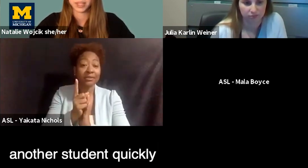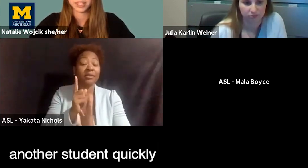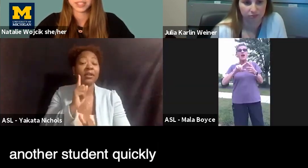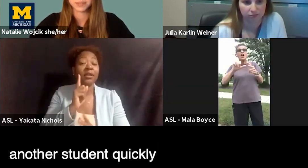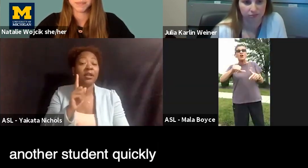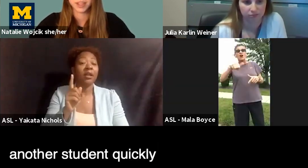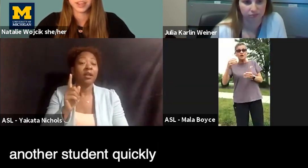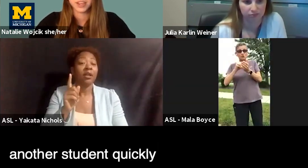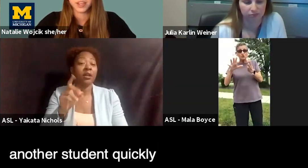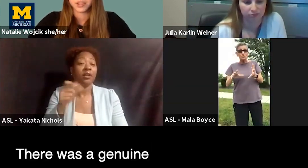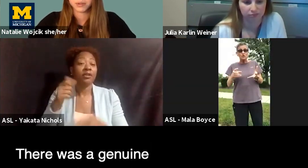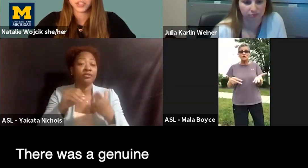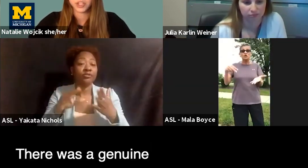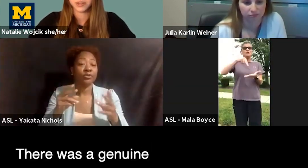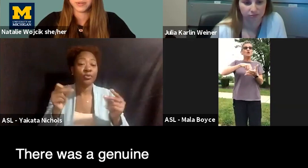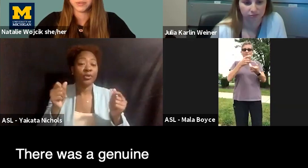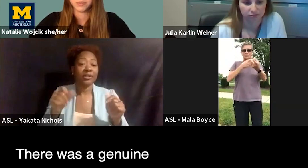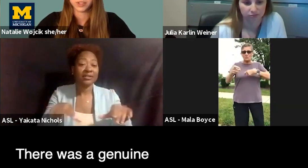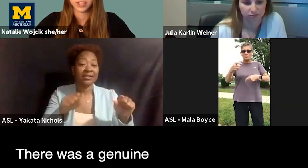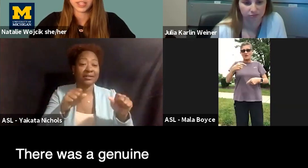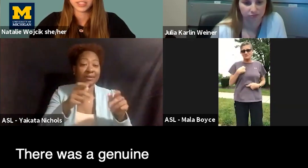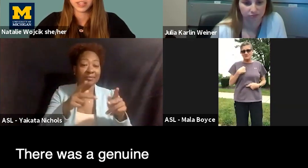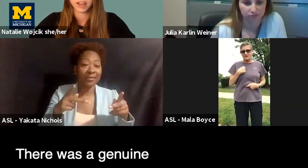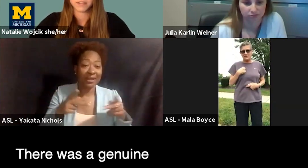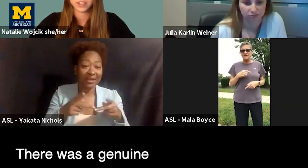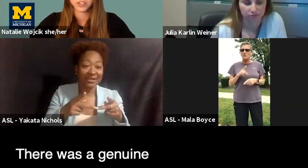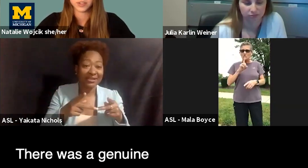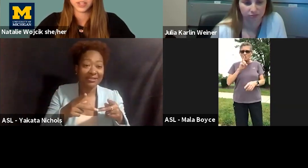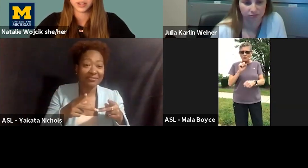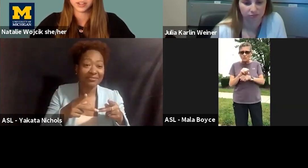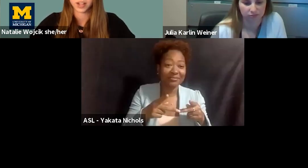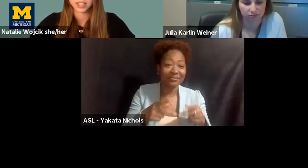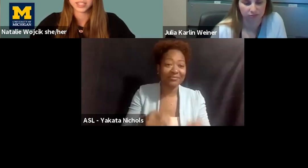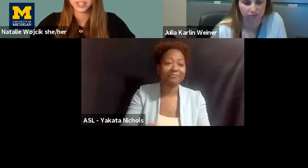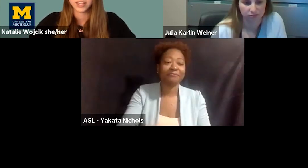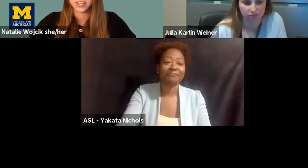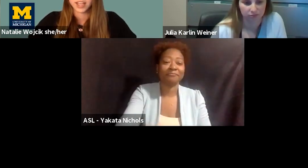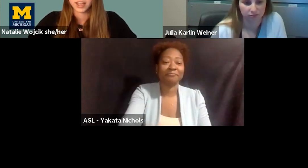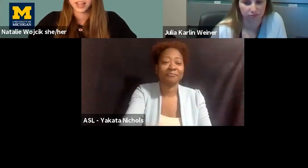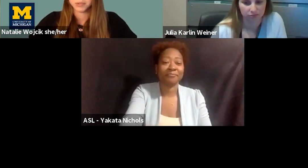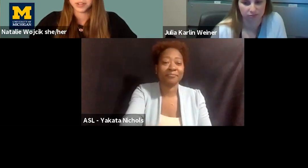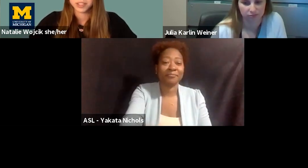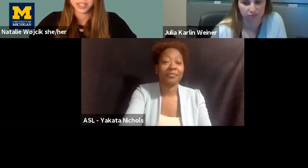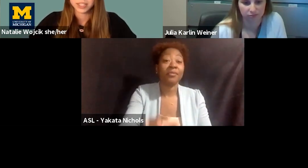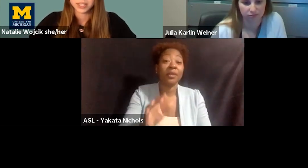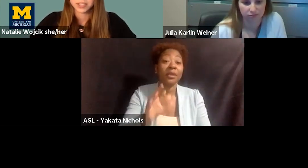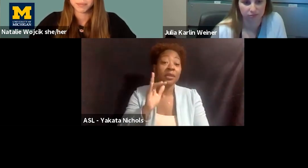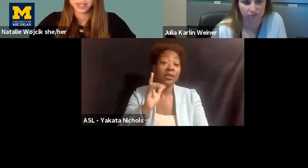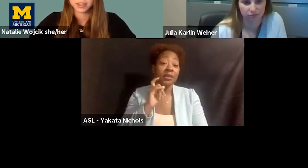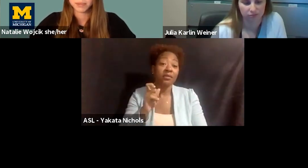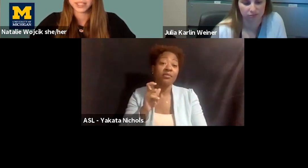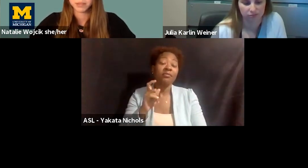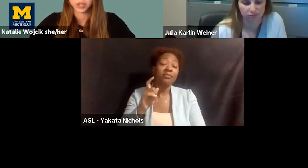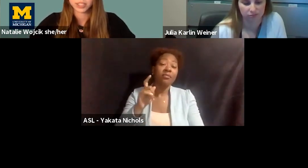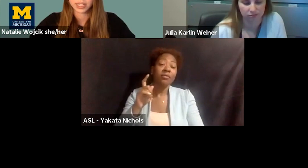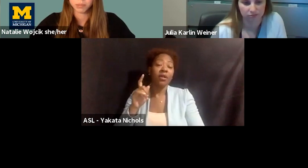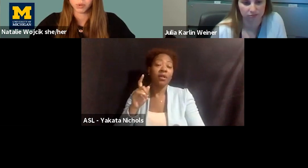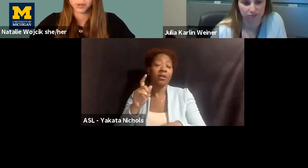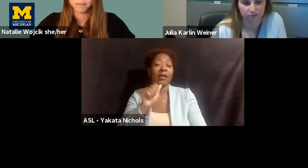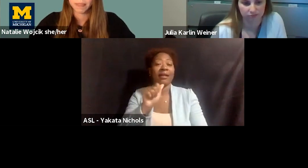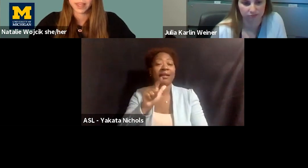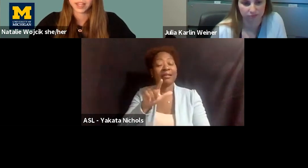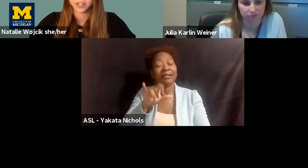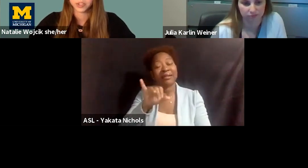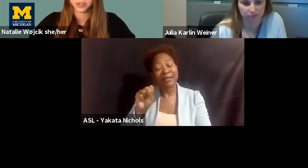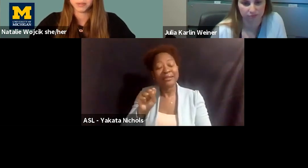take my place. There was a genuine willingness of every student in our class, as well as Elise, to make the space more